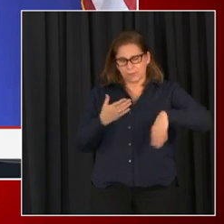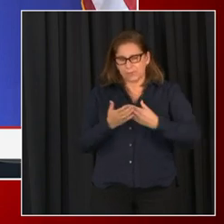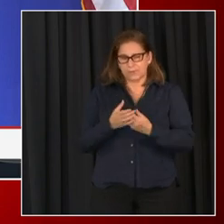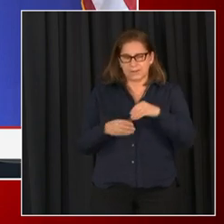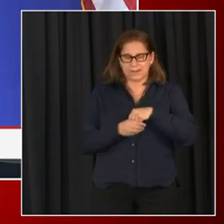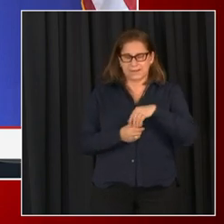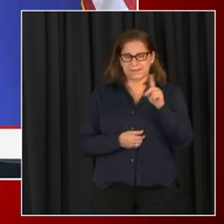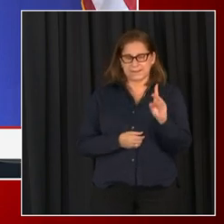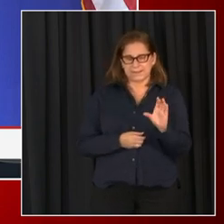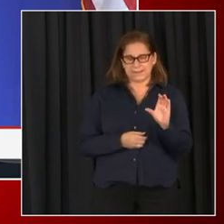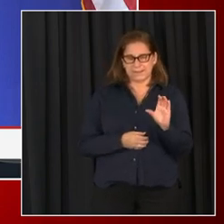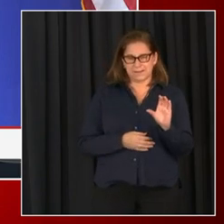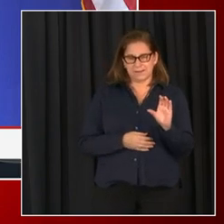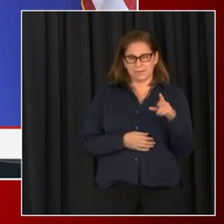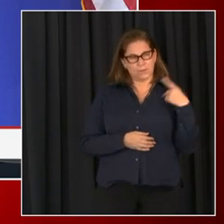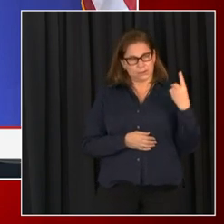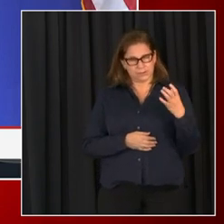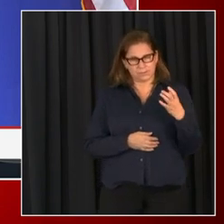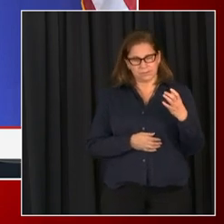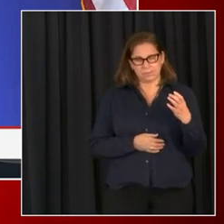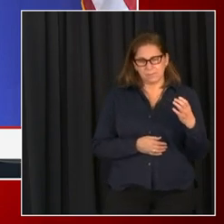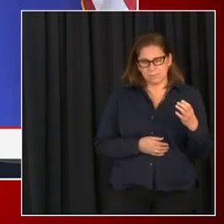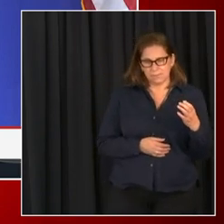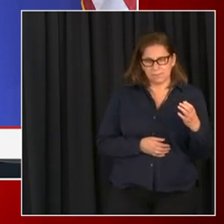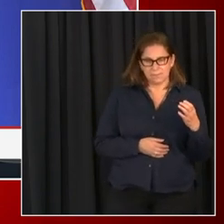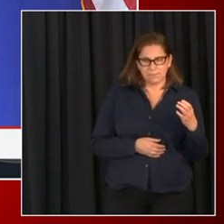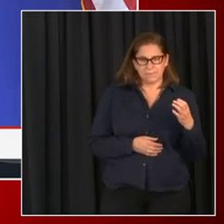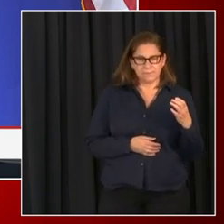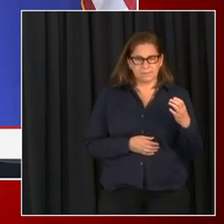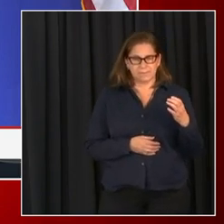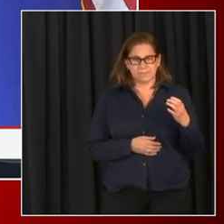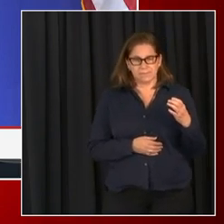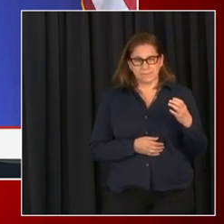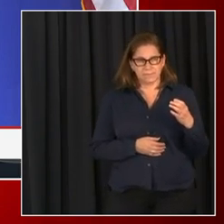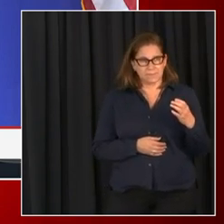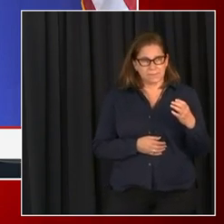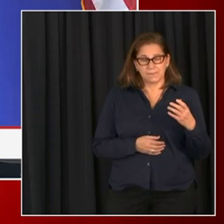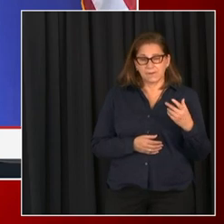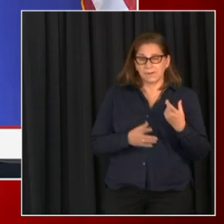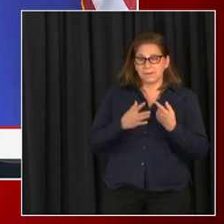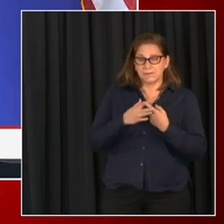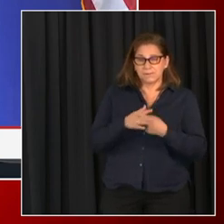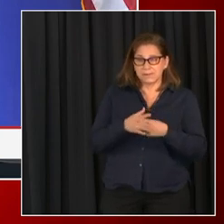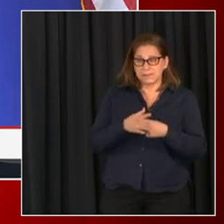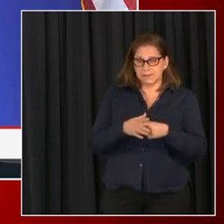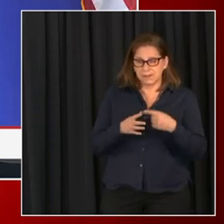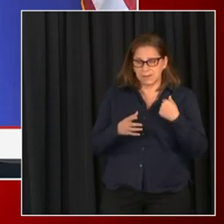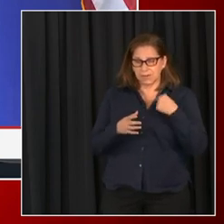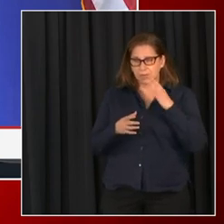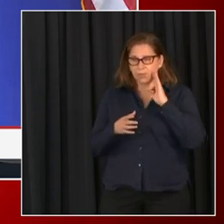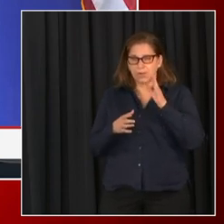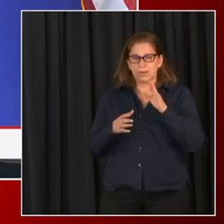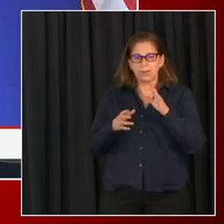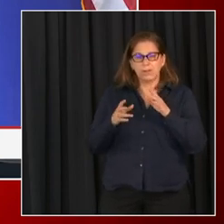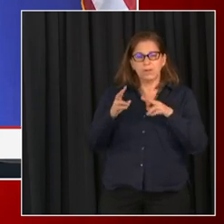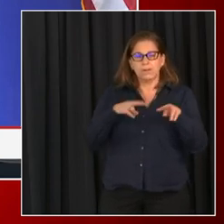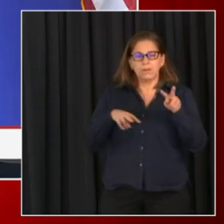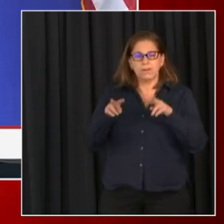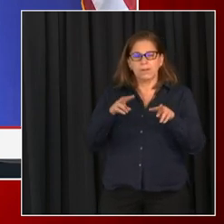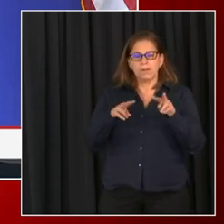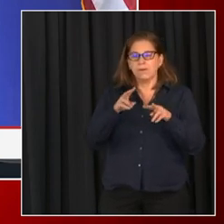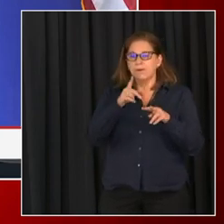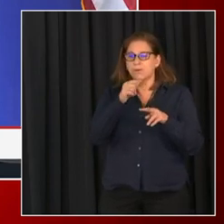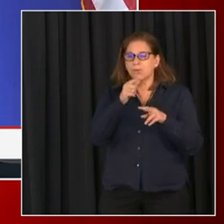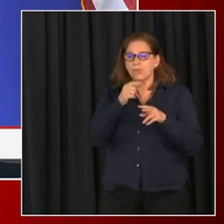to balance who we believe should get it from a risk of exposure, a morbidity and mortality perspective, et